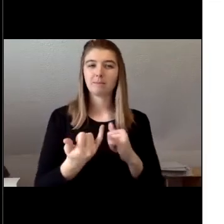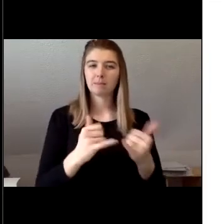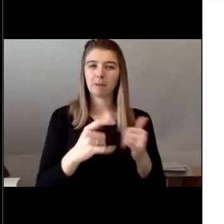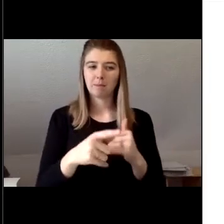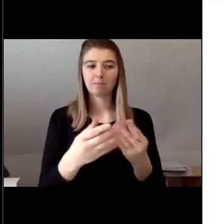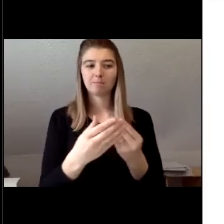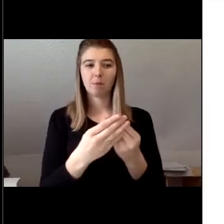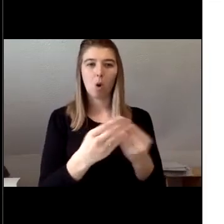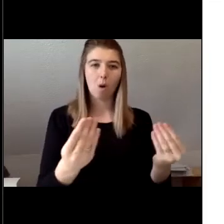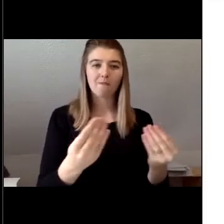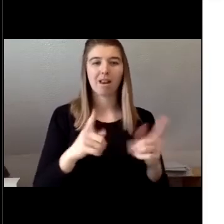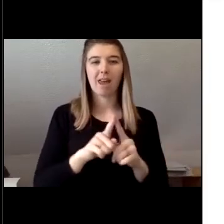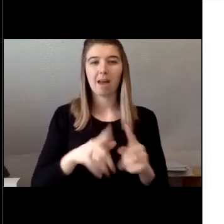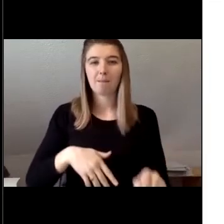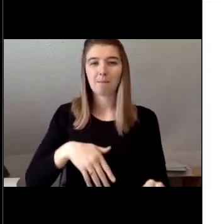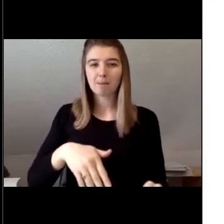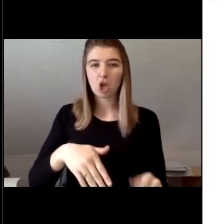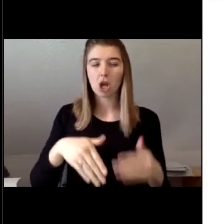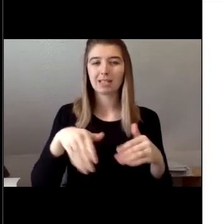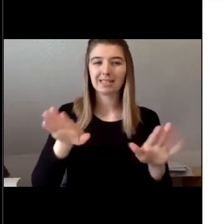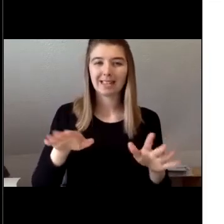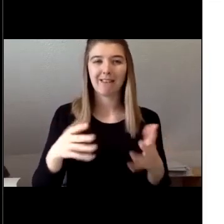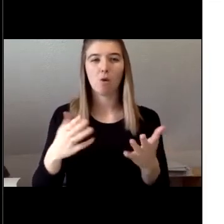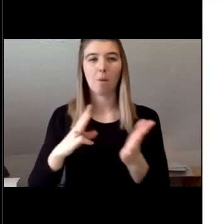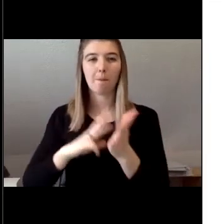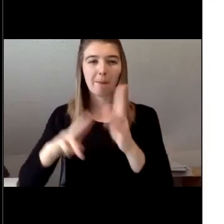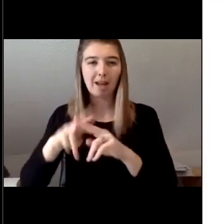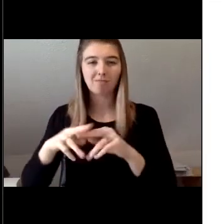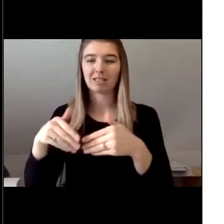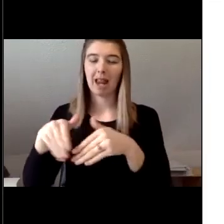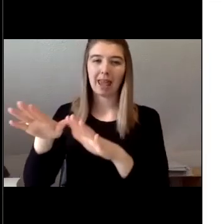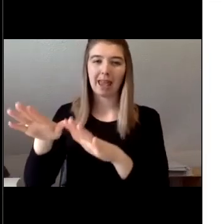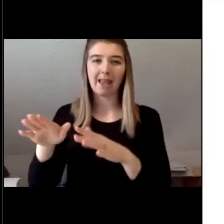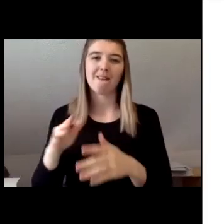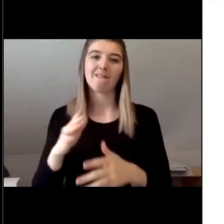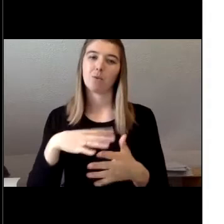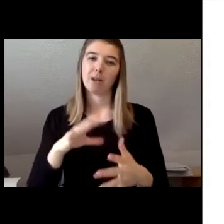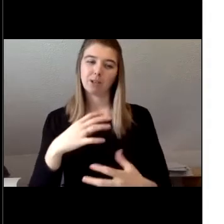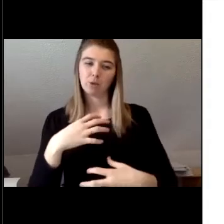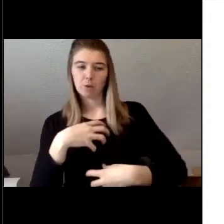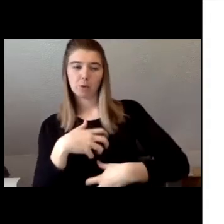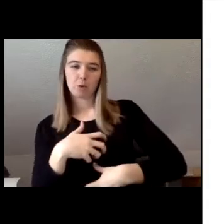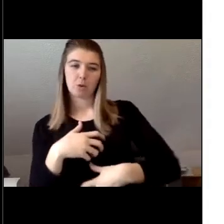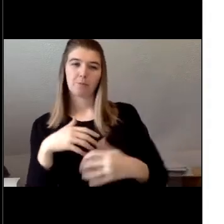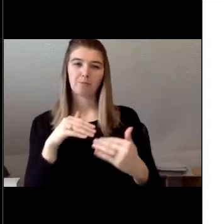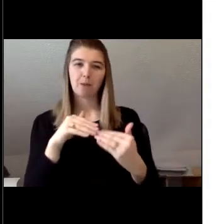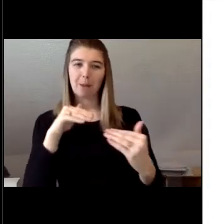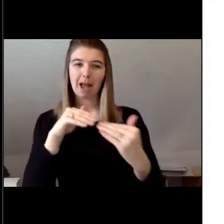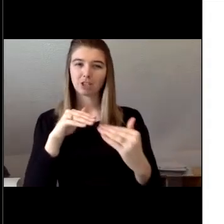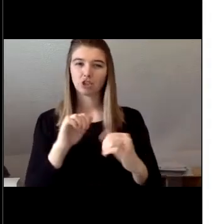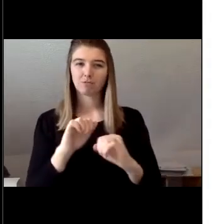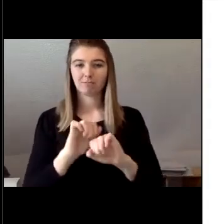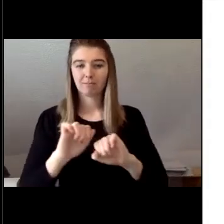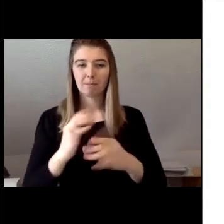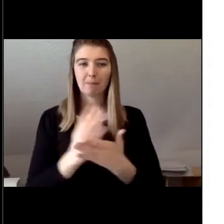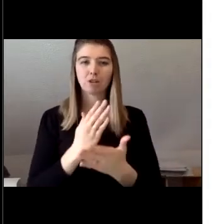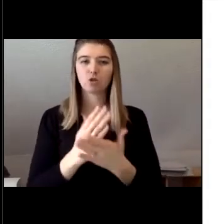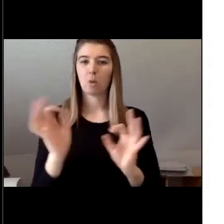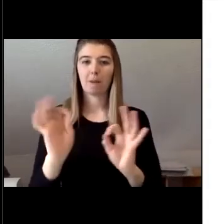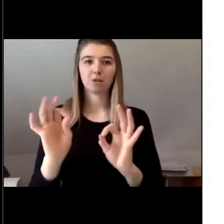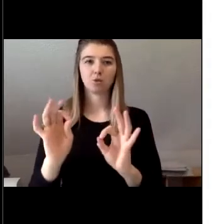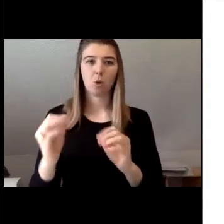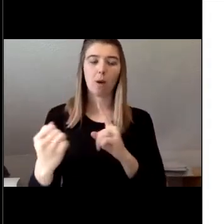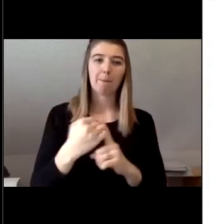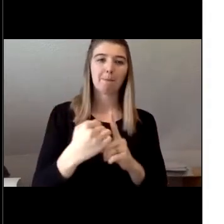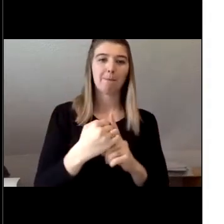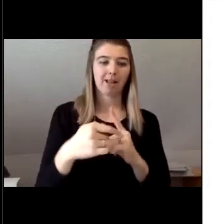all applicants. And we need to continue to listen and learn and adapt. So in 2020, NSERC published new